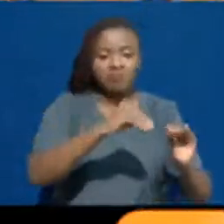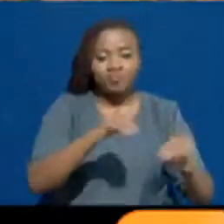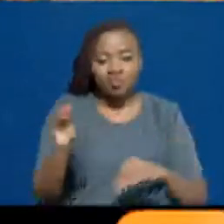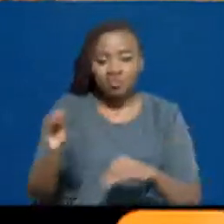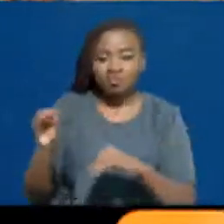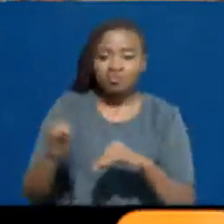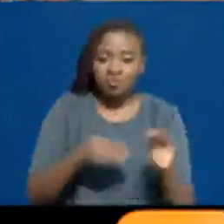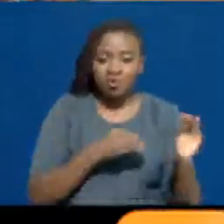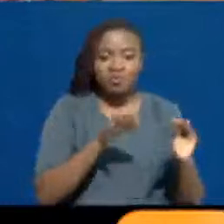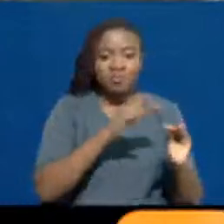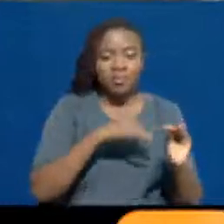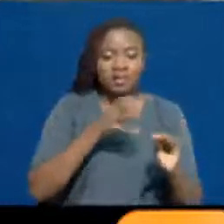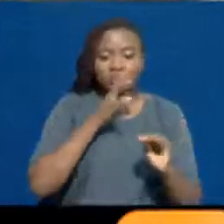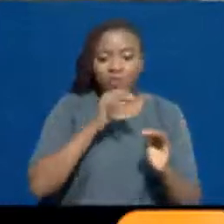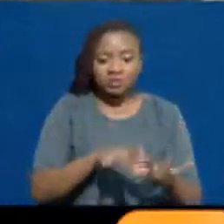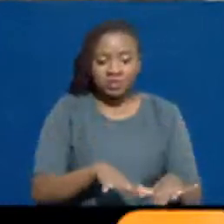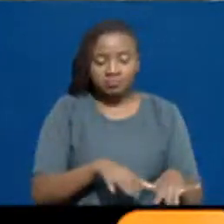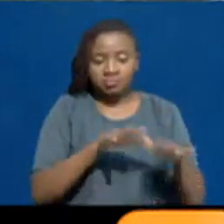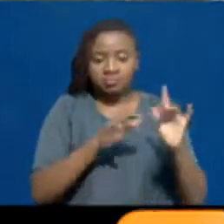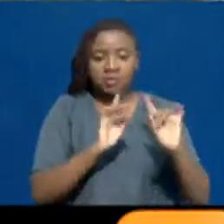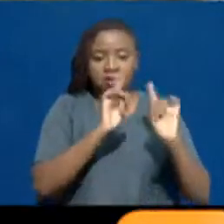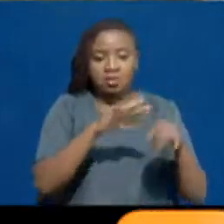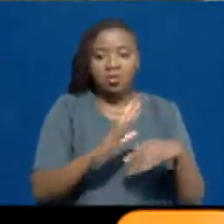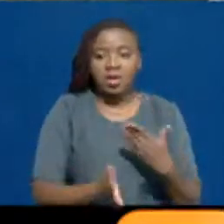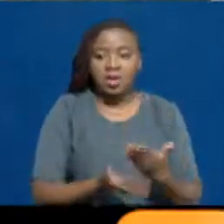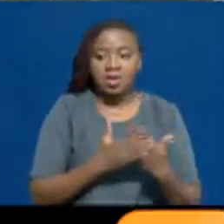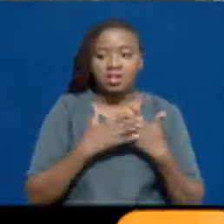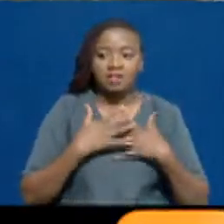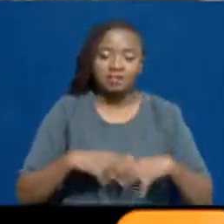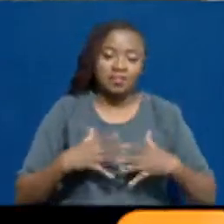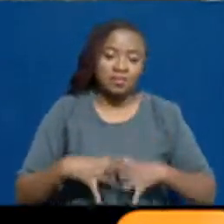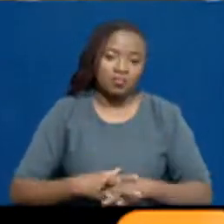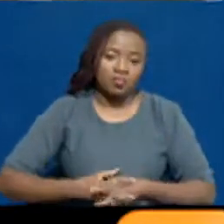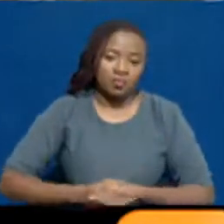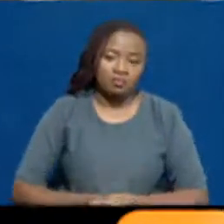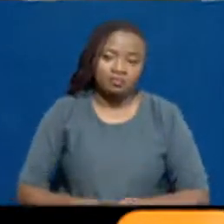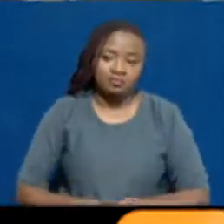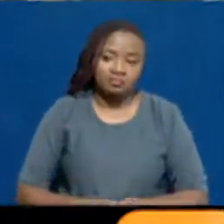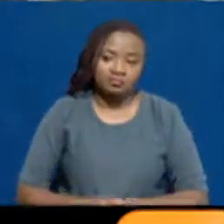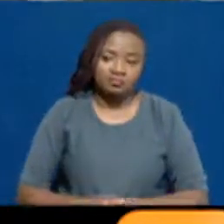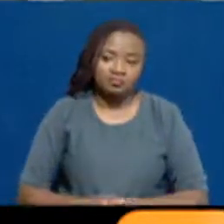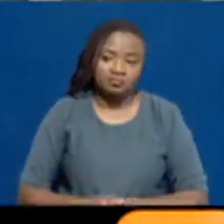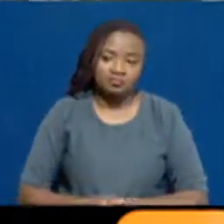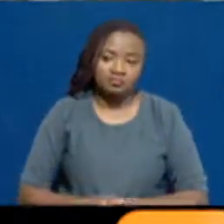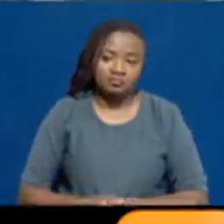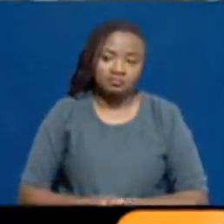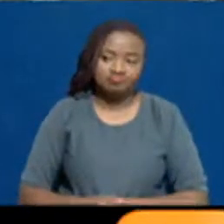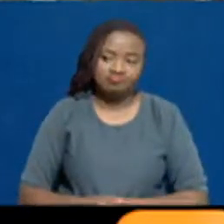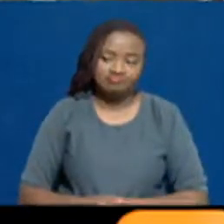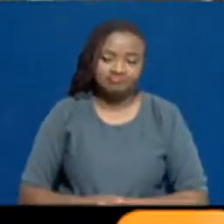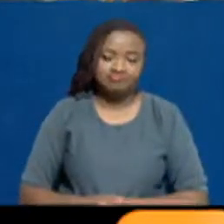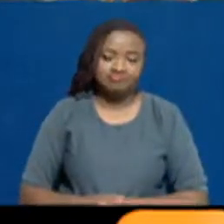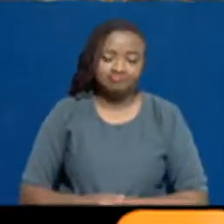high level of water. To go and rescue these people. So just another group also in Garissa